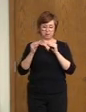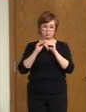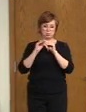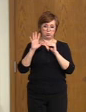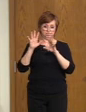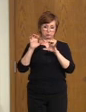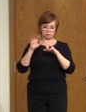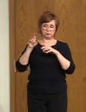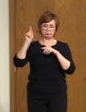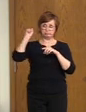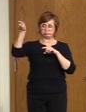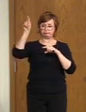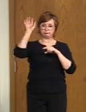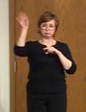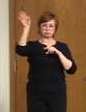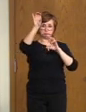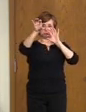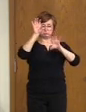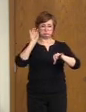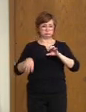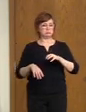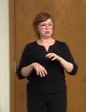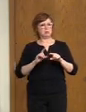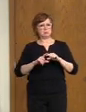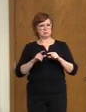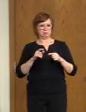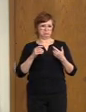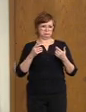considering Saskatchewan's geographic challenges for that?